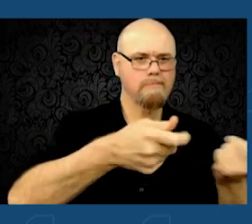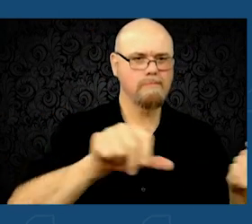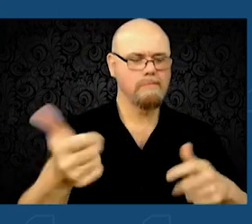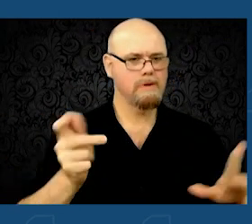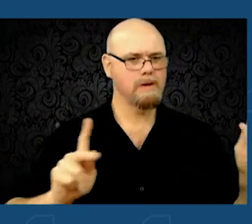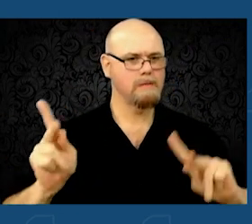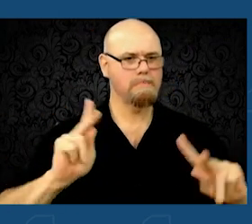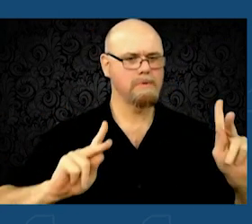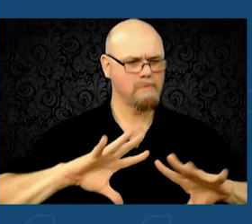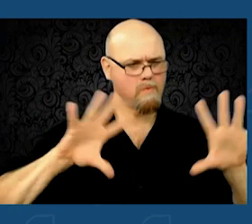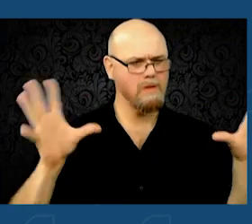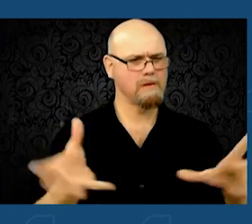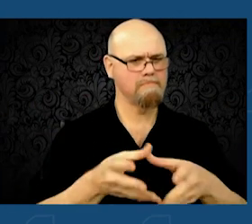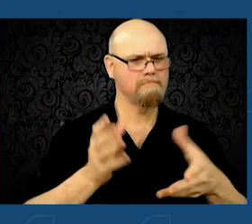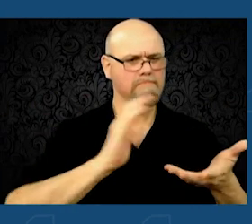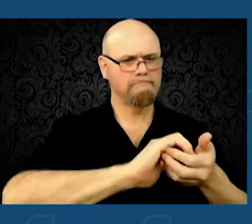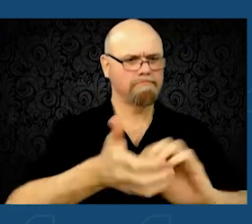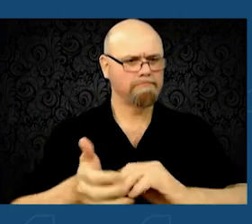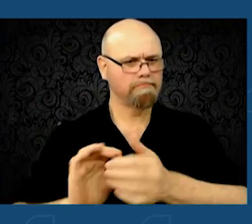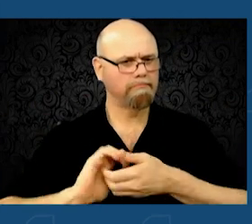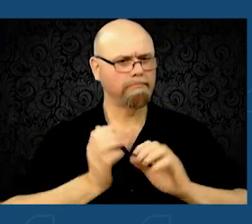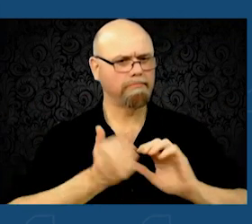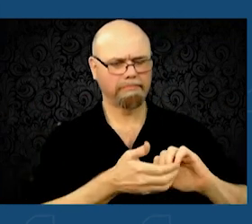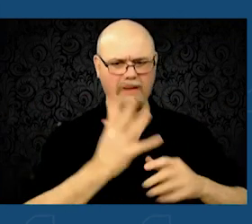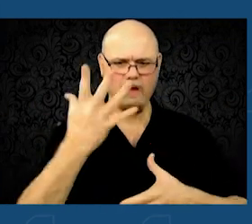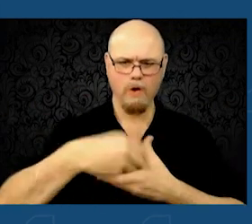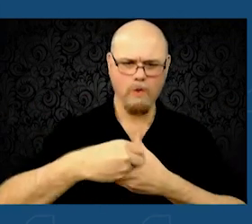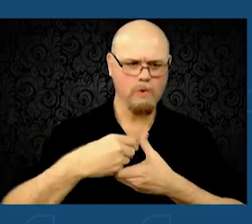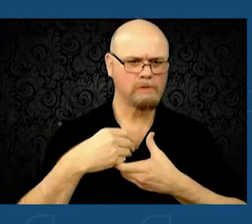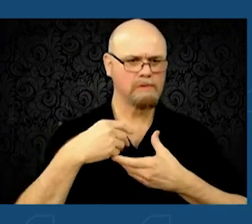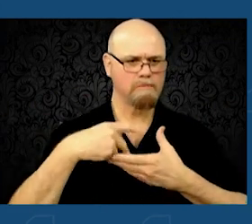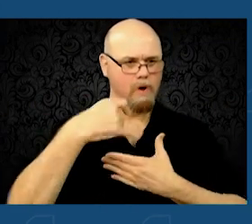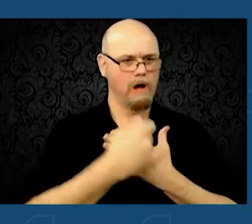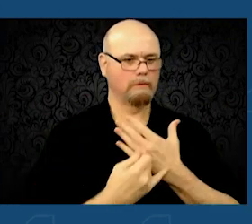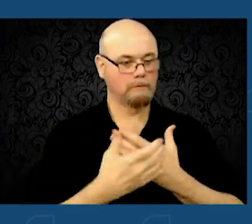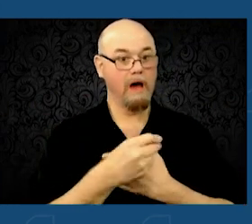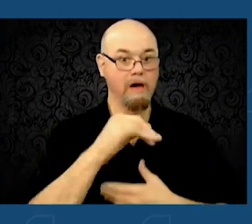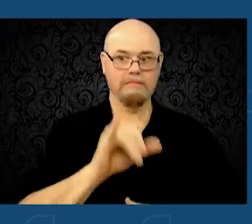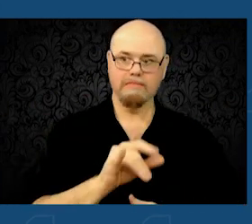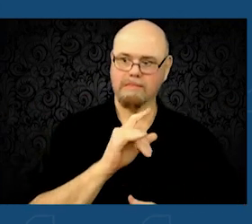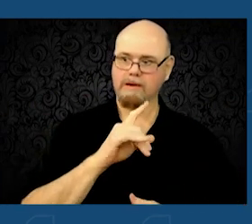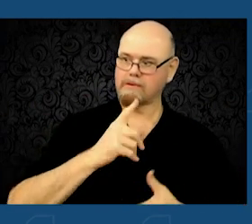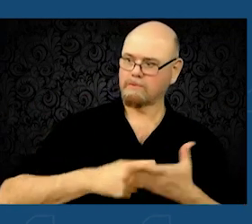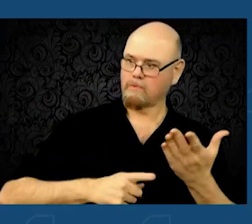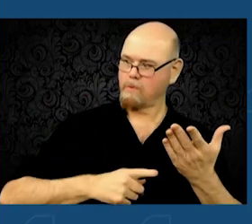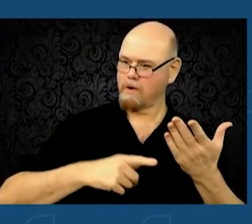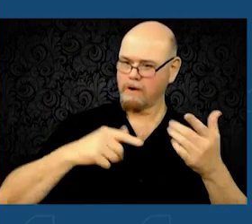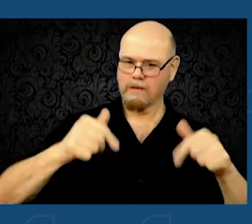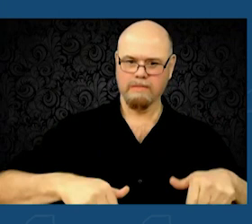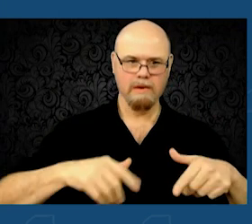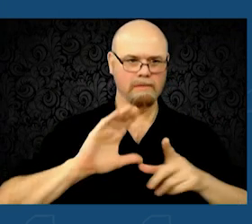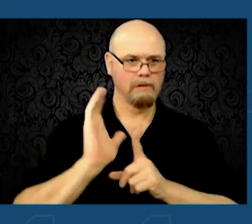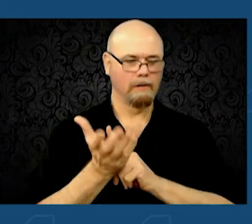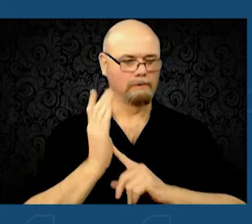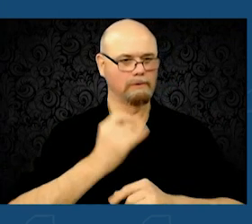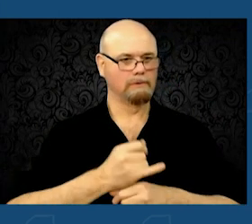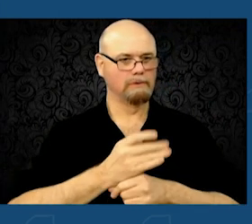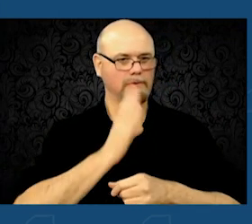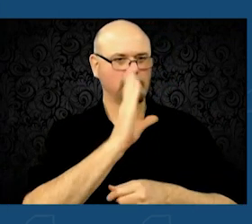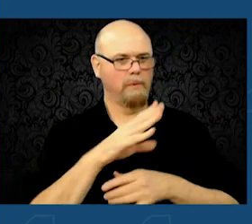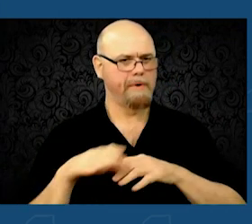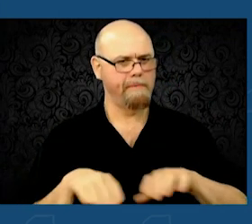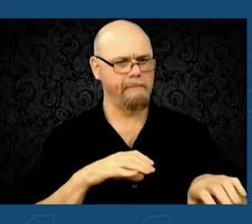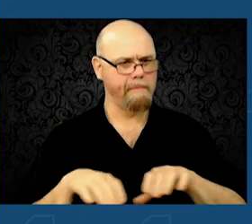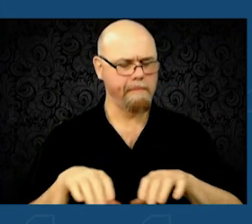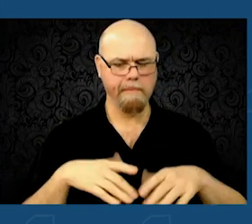project. And that's exactly what this new cultural institute is going to do. It's here that a gallery will